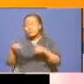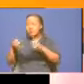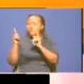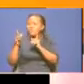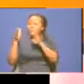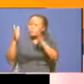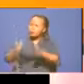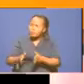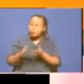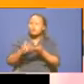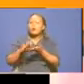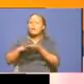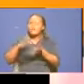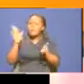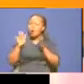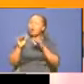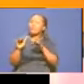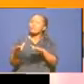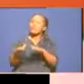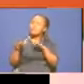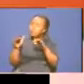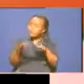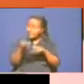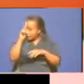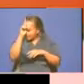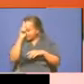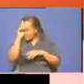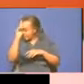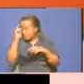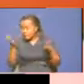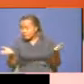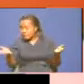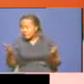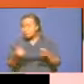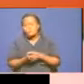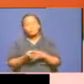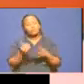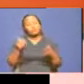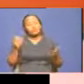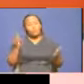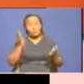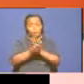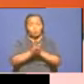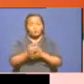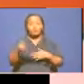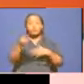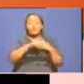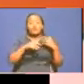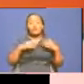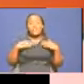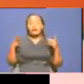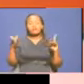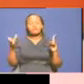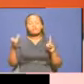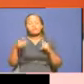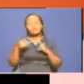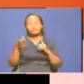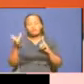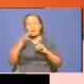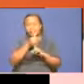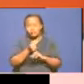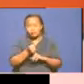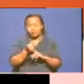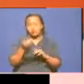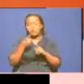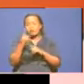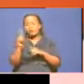that Kenyans should take? I mean, you see, because of the fact that we've gone through the first wave, the second wave, and the third wave, and